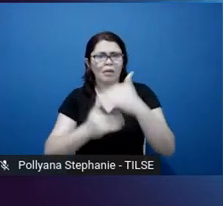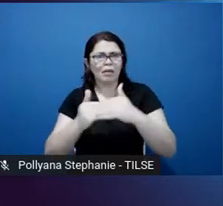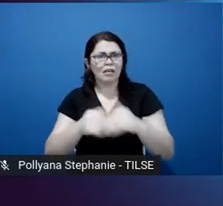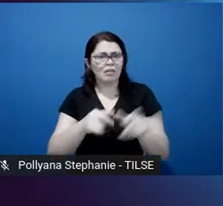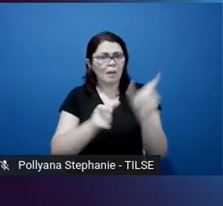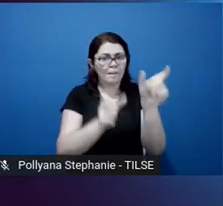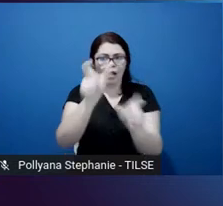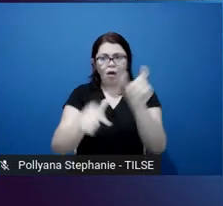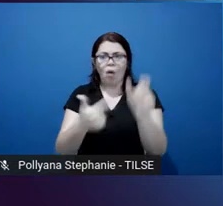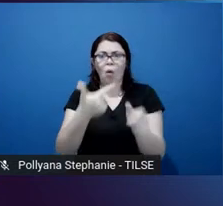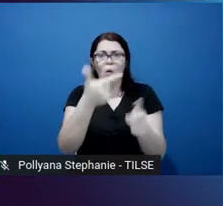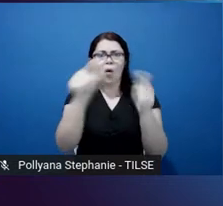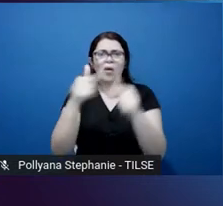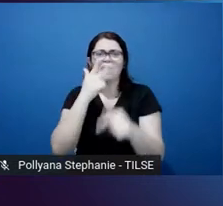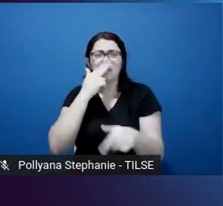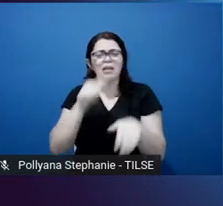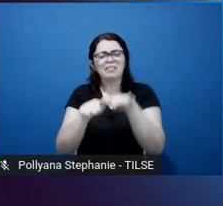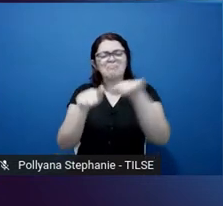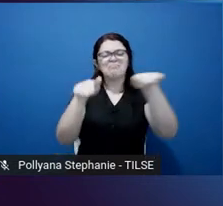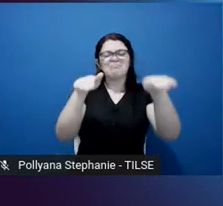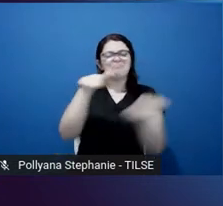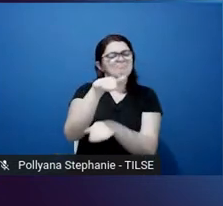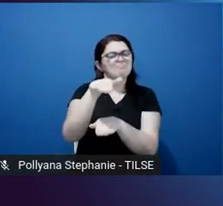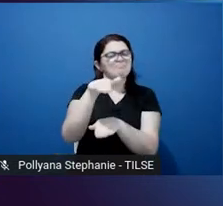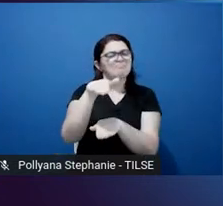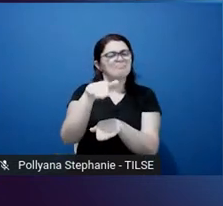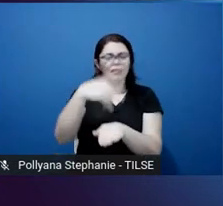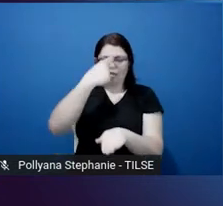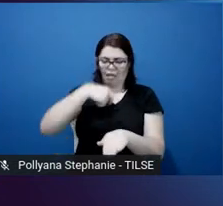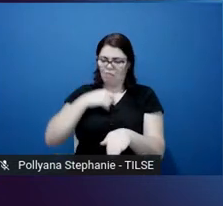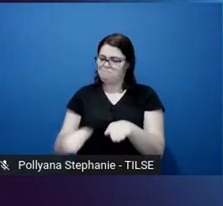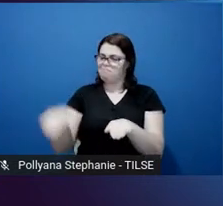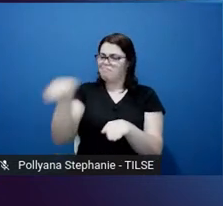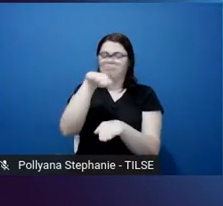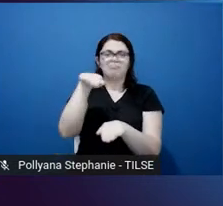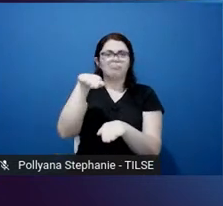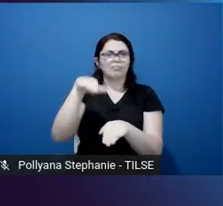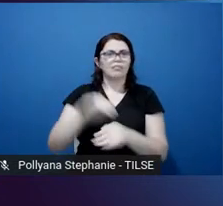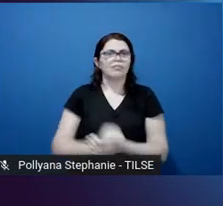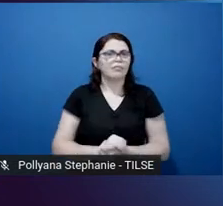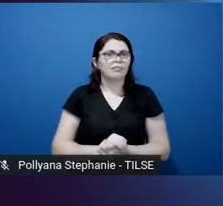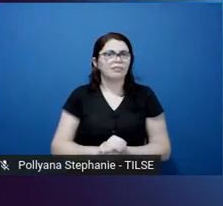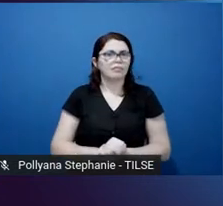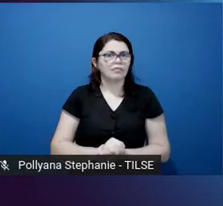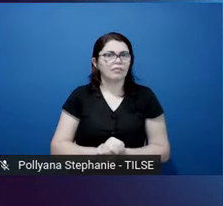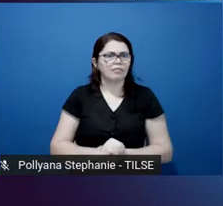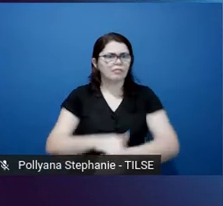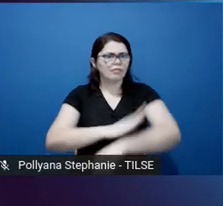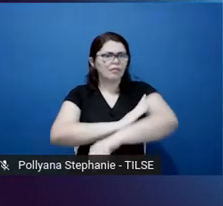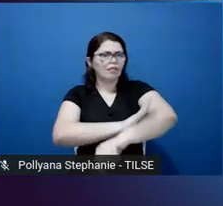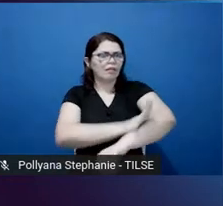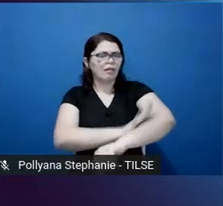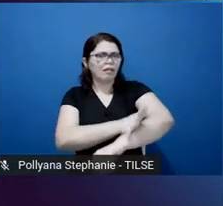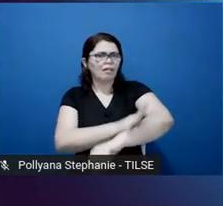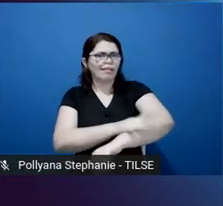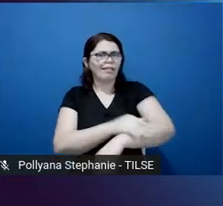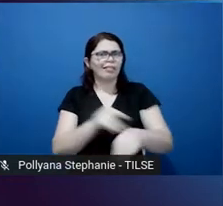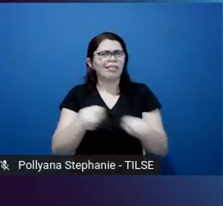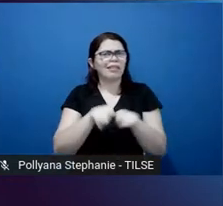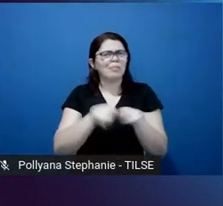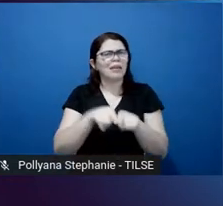is rendered inferior to the self. And racism is often